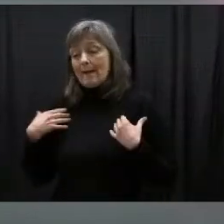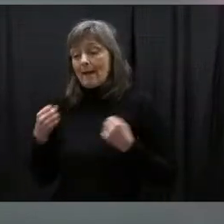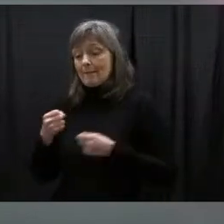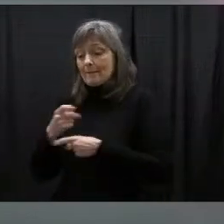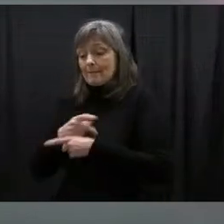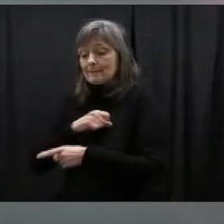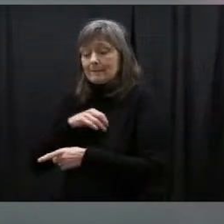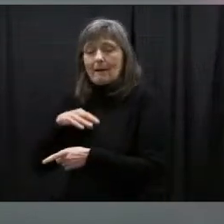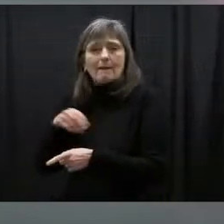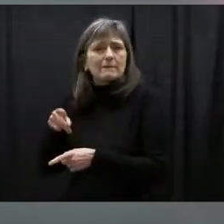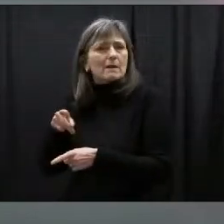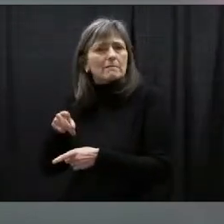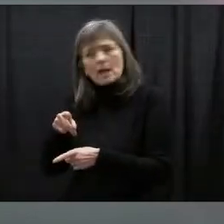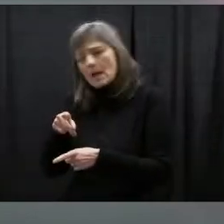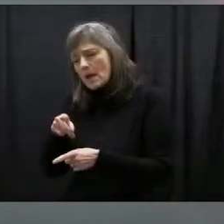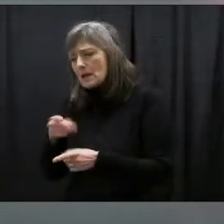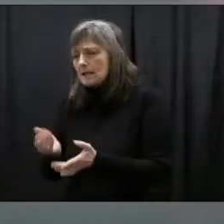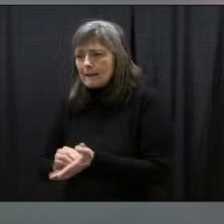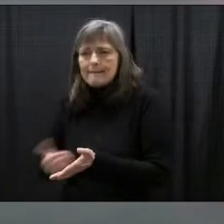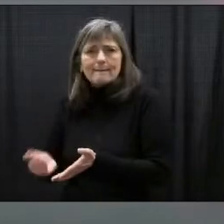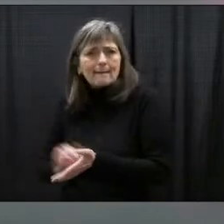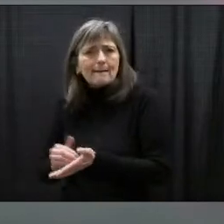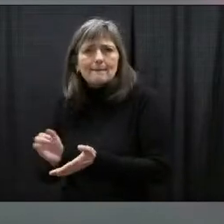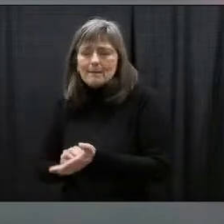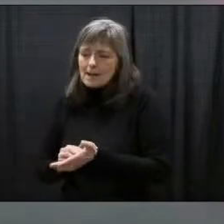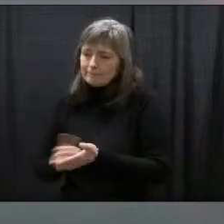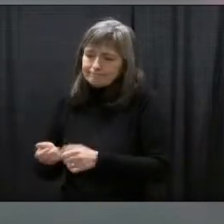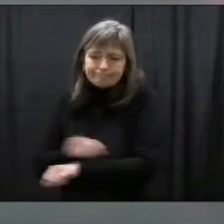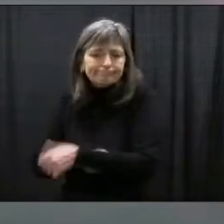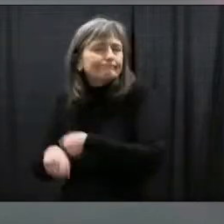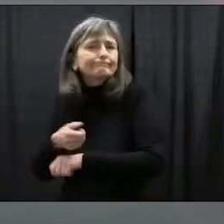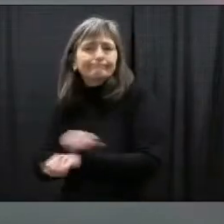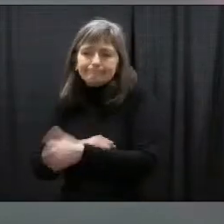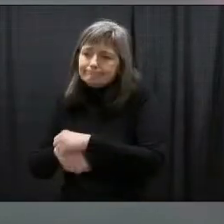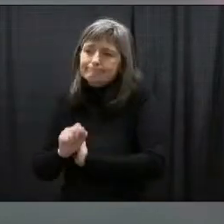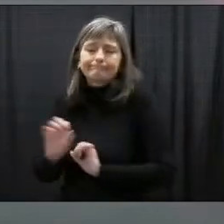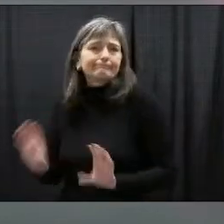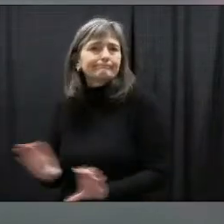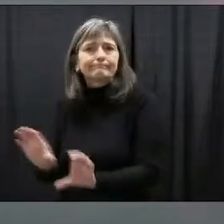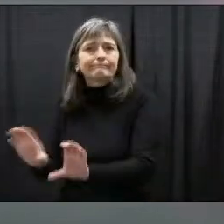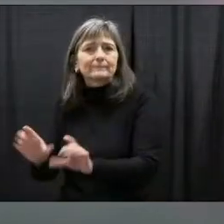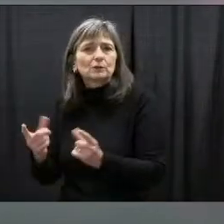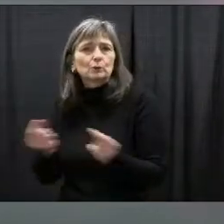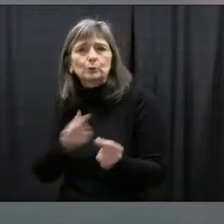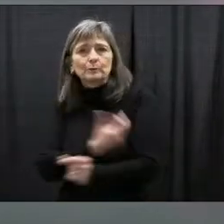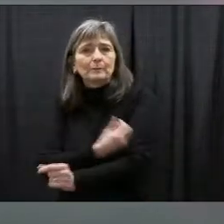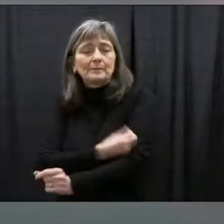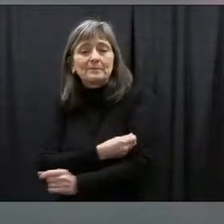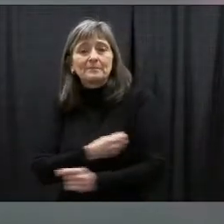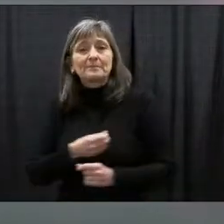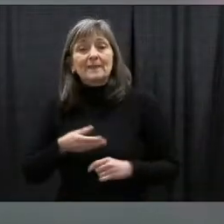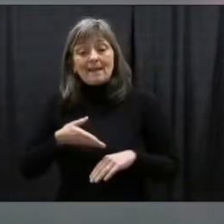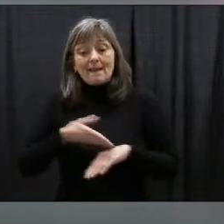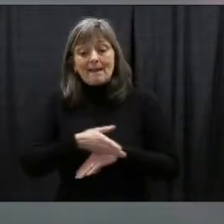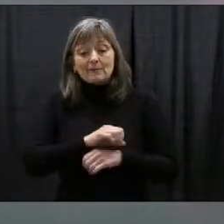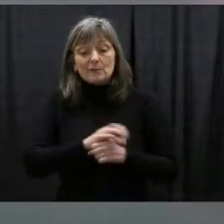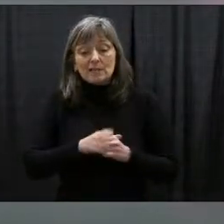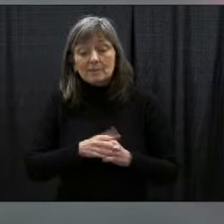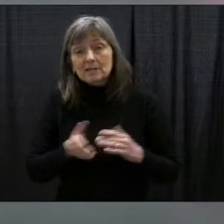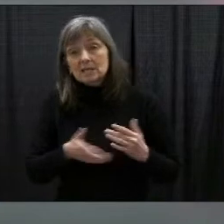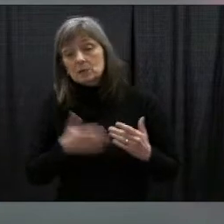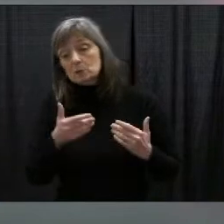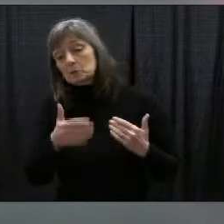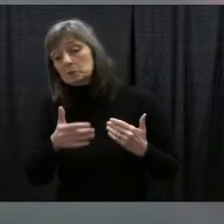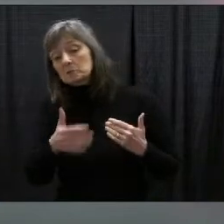who have persistently gone above and beyond. As we move into an endemic phase, Dr. Fitzgerald